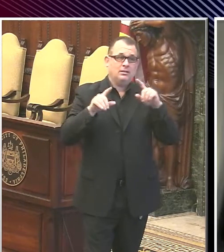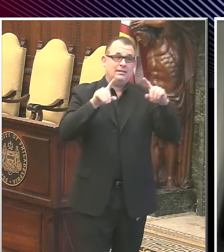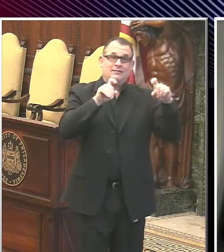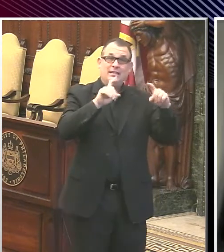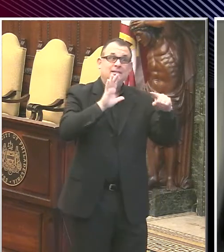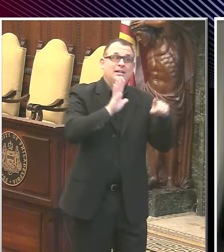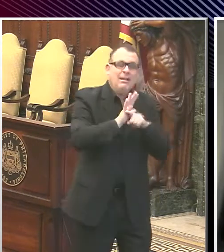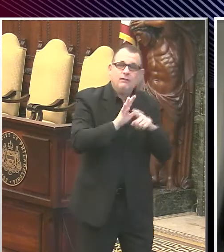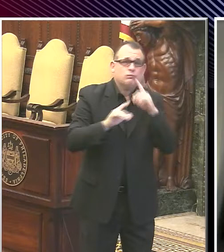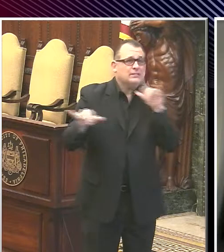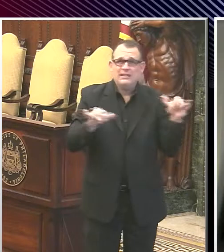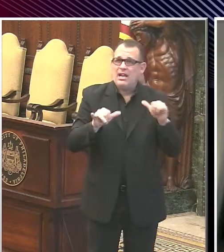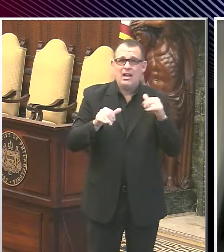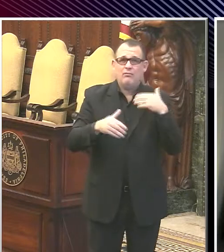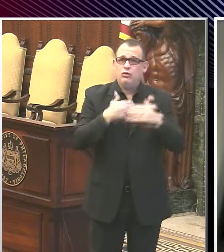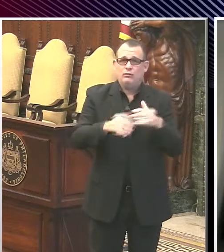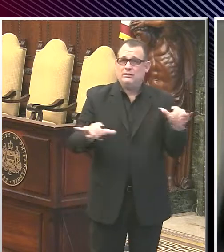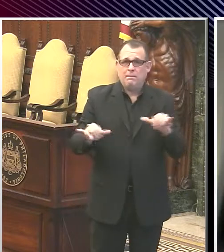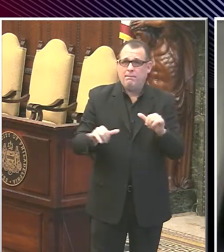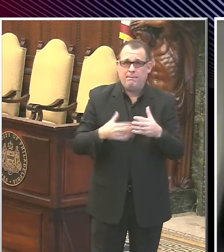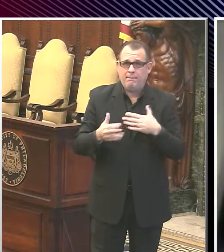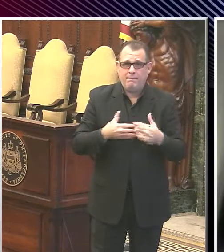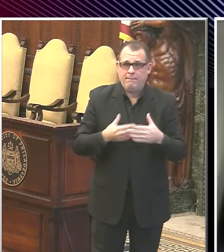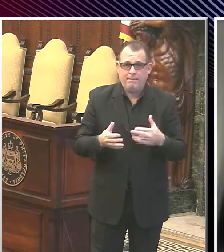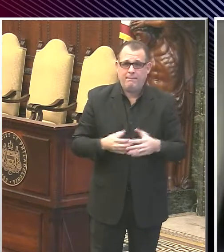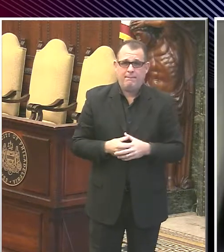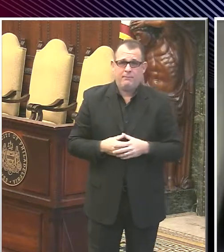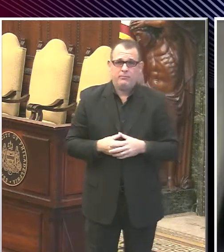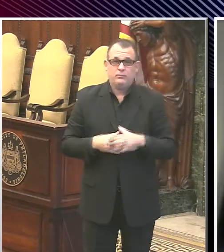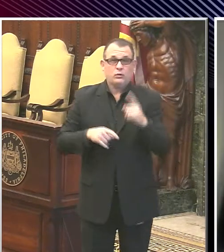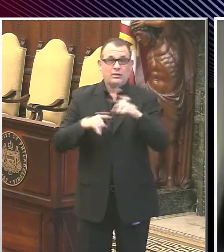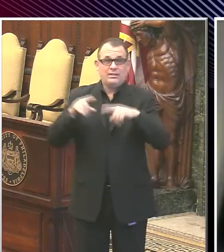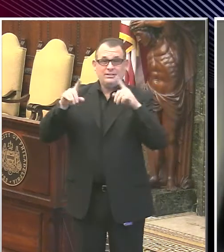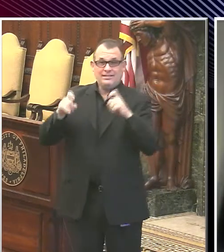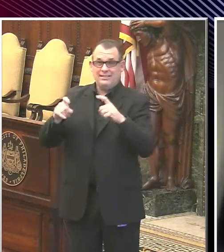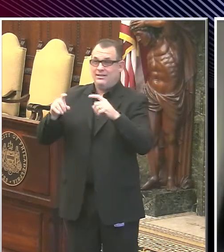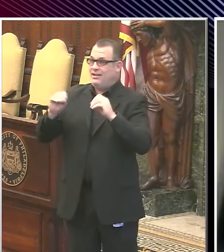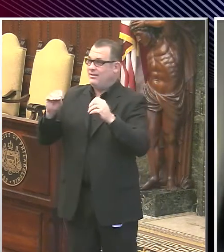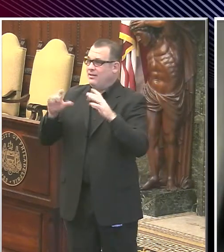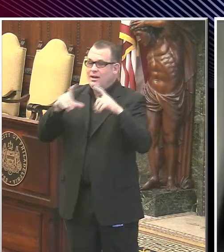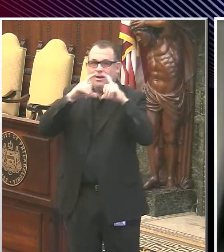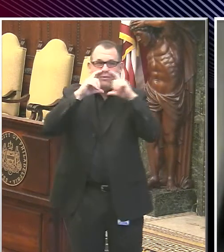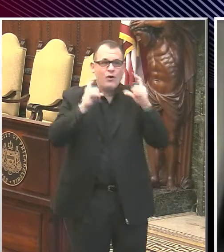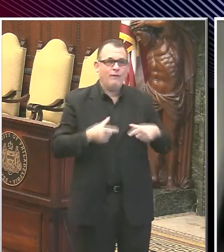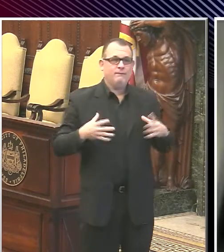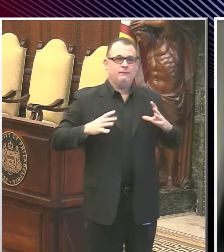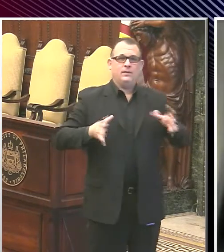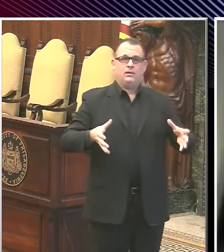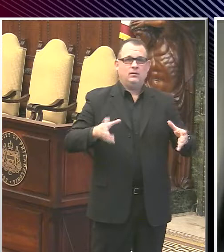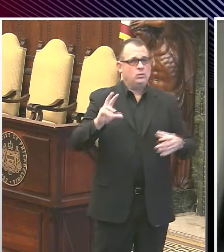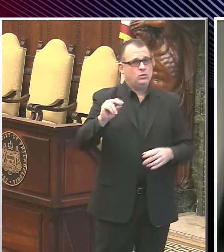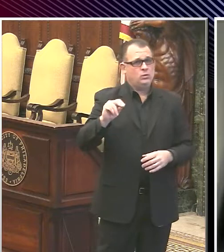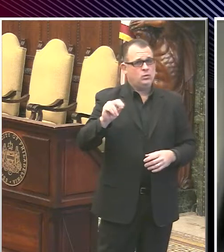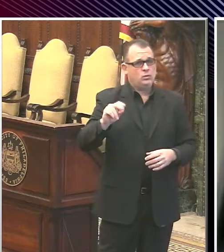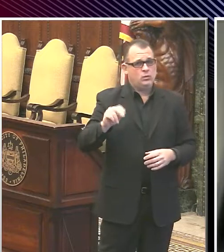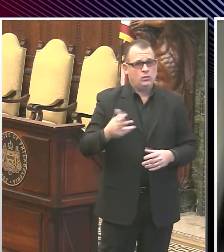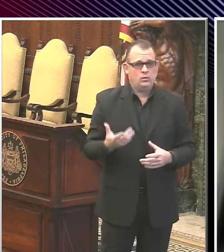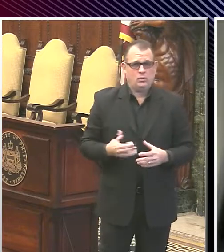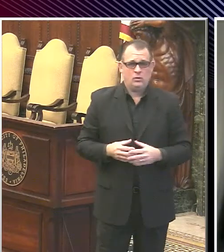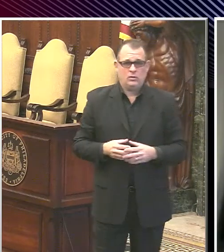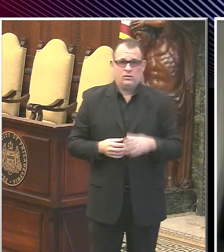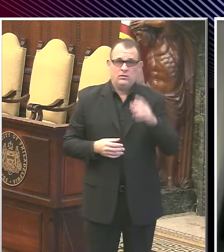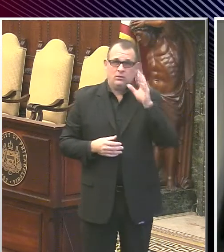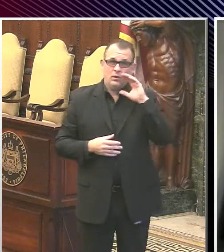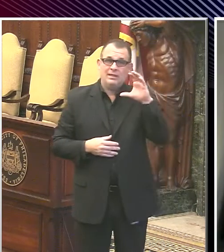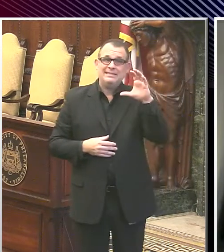not a substitute for mask and distance. Now, as the mayor mentioned, there are now new recommendations from the Centers for Disease Control on